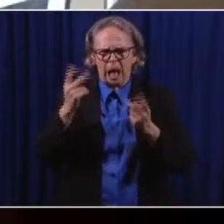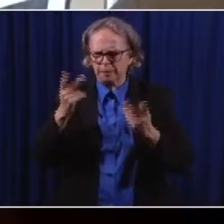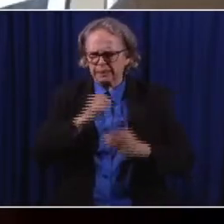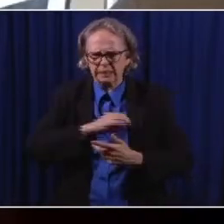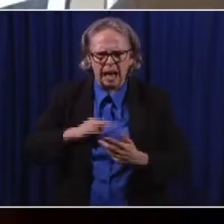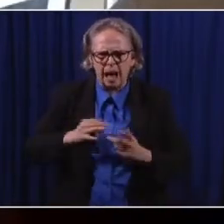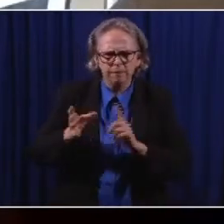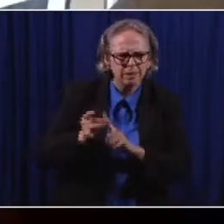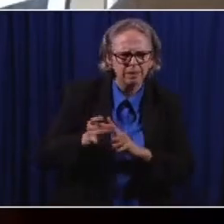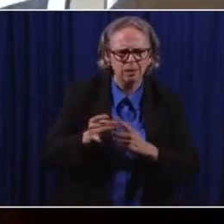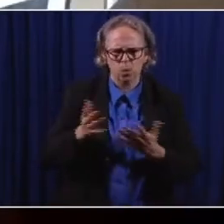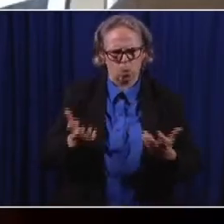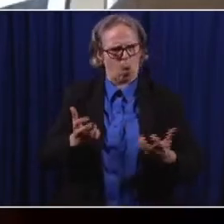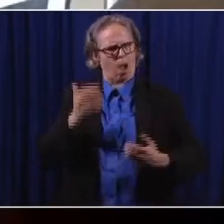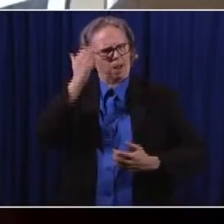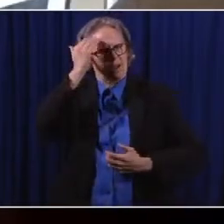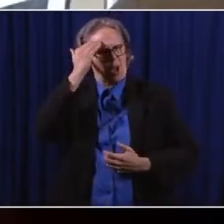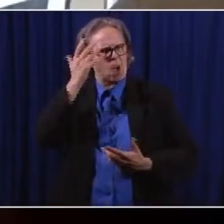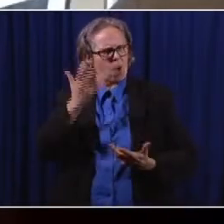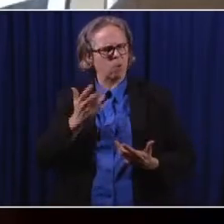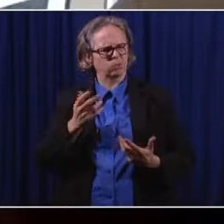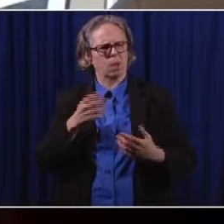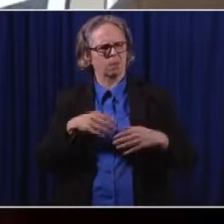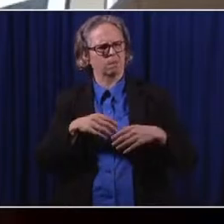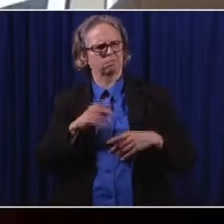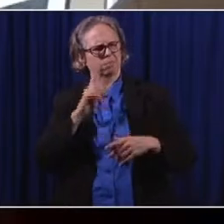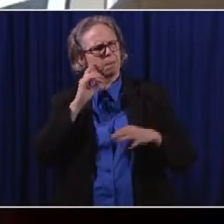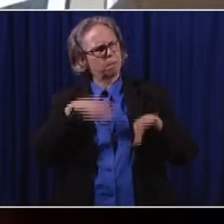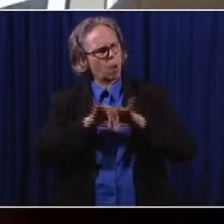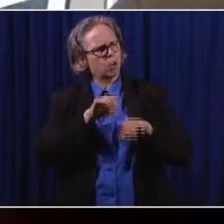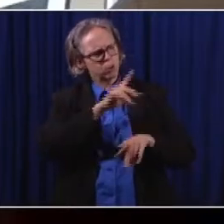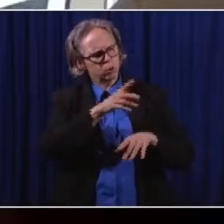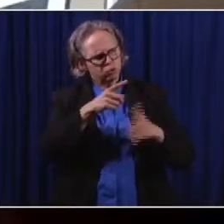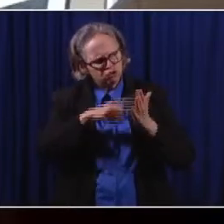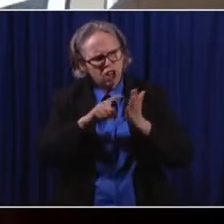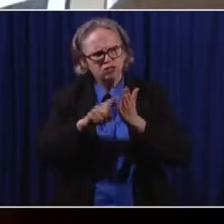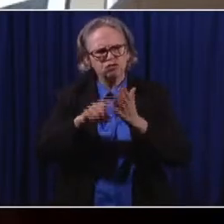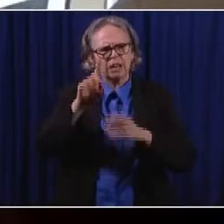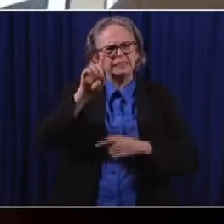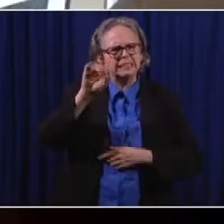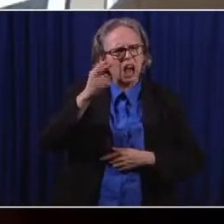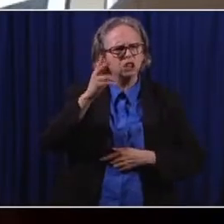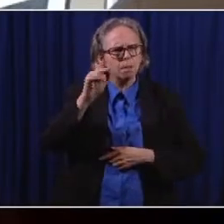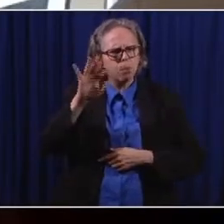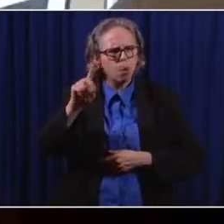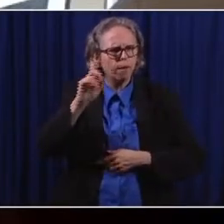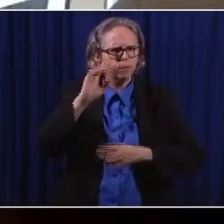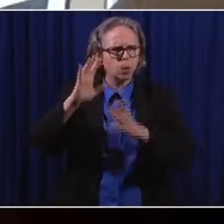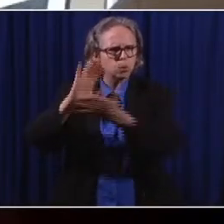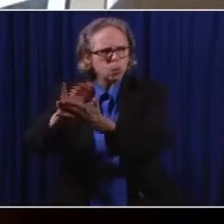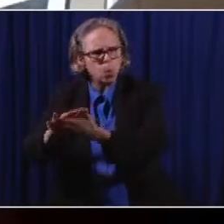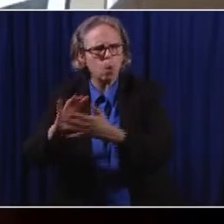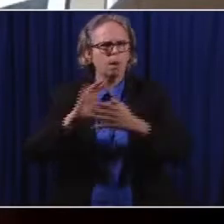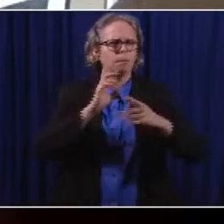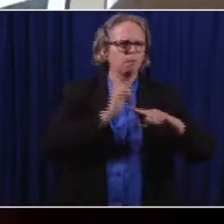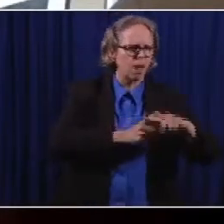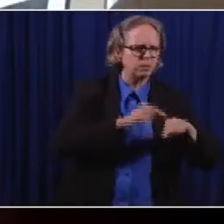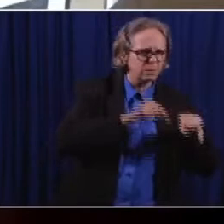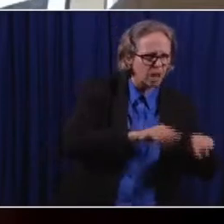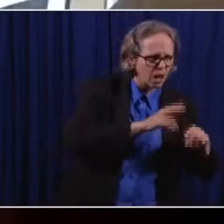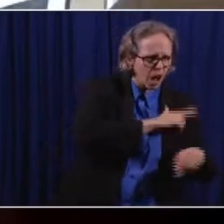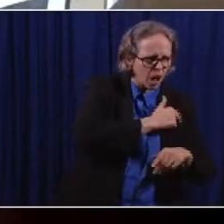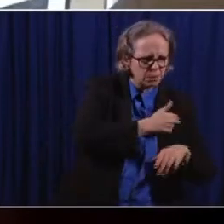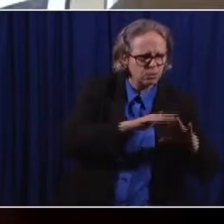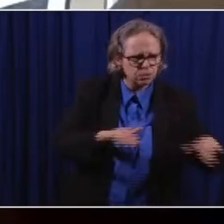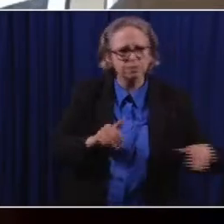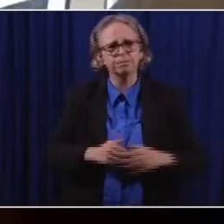positive, because that informed how we move forward. And finally, I would really emphasize that this data is so critically important for primary